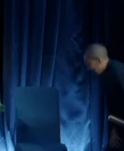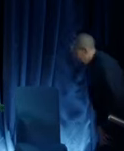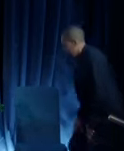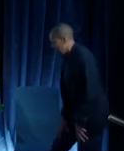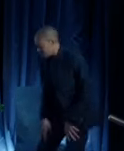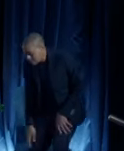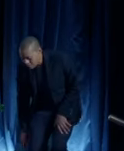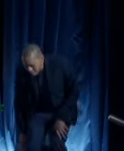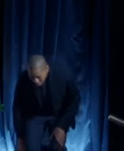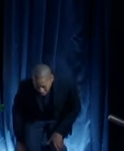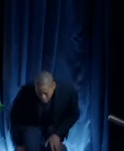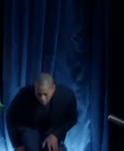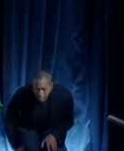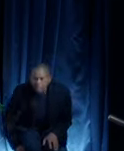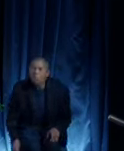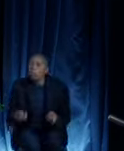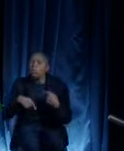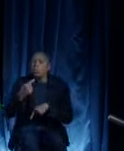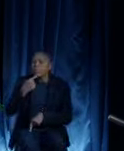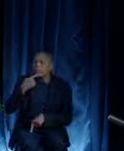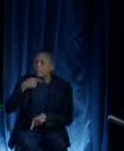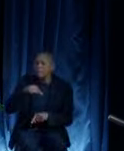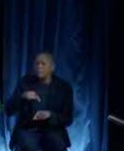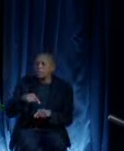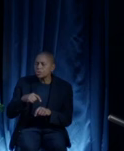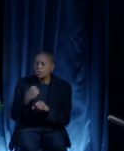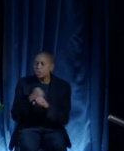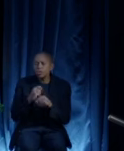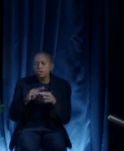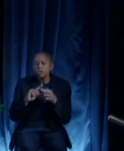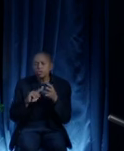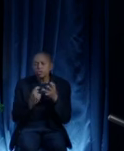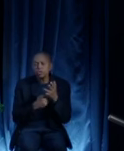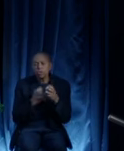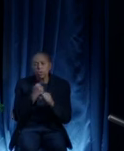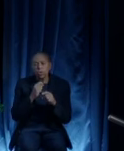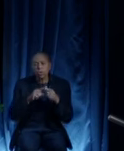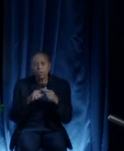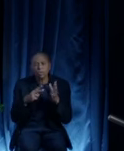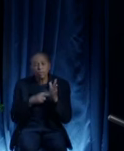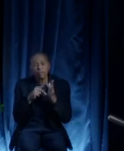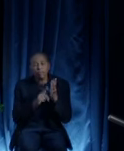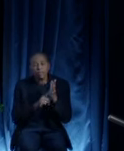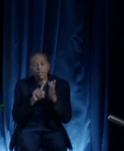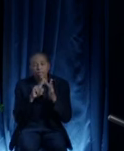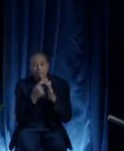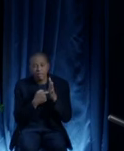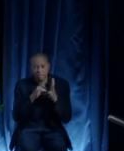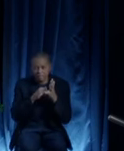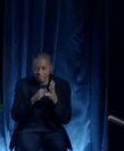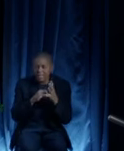you've mentioned George Villiers several times, the Duke of Somerset, and that is... No, Buckingham. Duke of Buckingham. Yeah, Somerset was his rival, that's right.